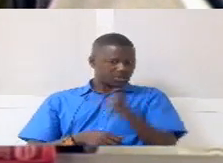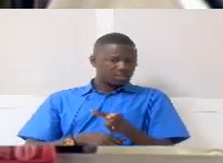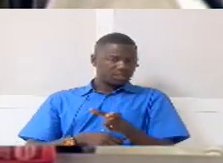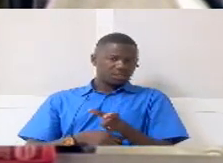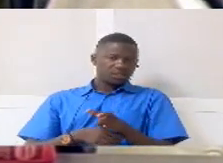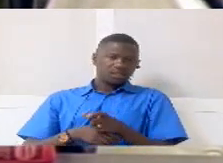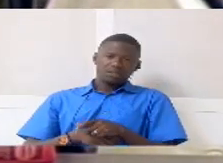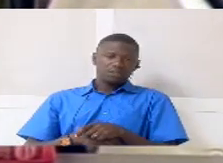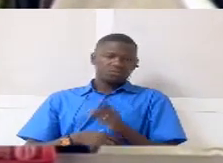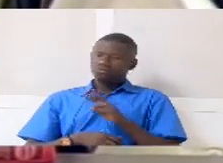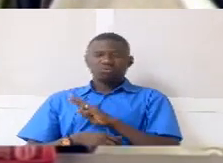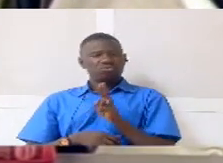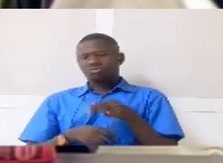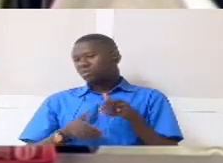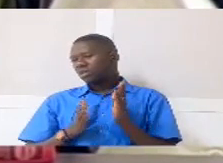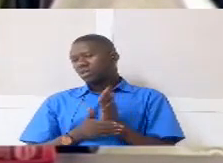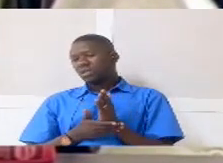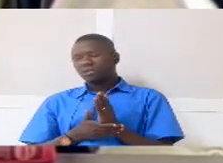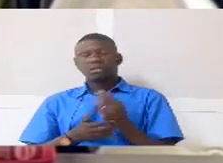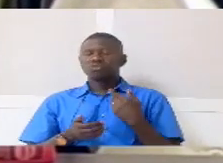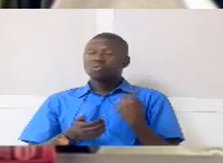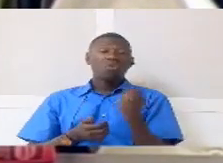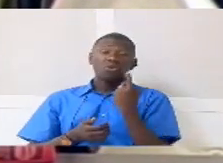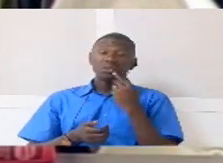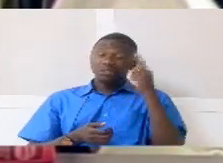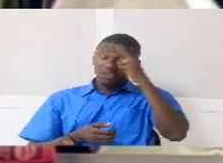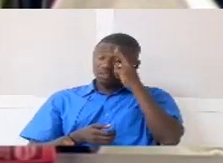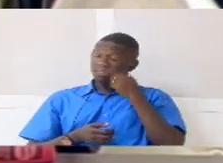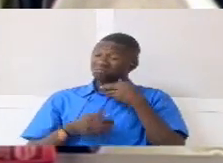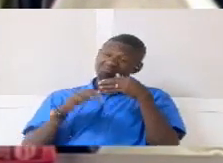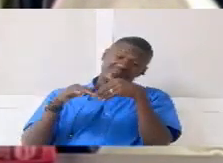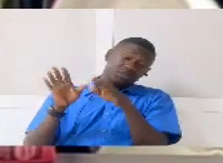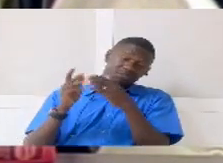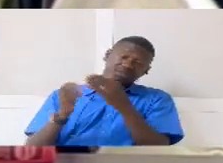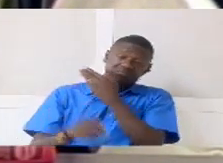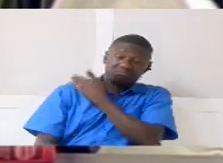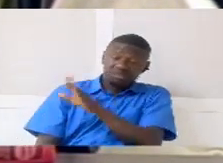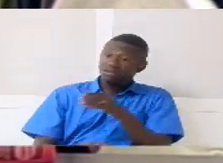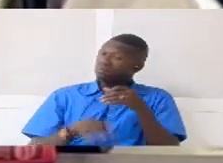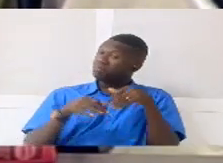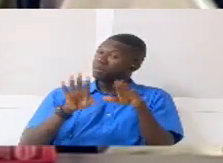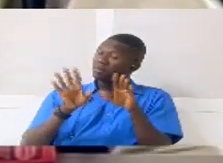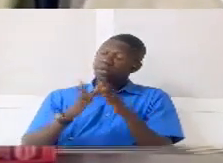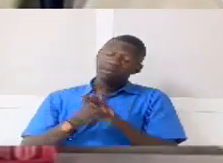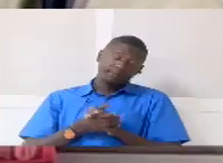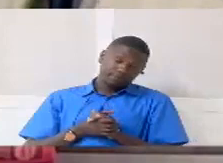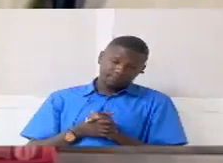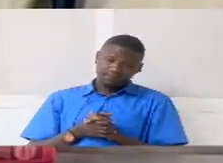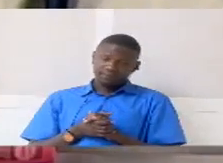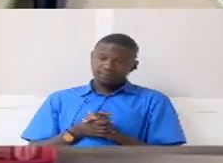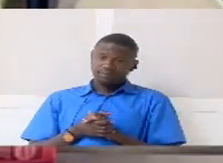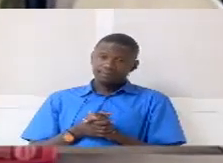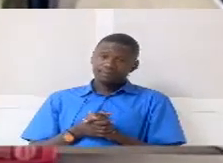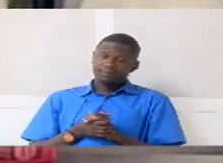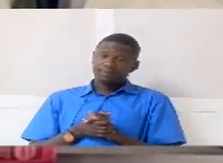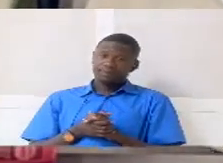be. That was the only reason which led to his loss of his job. Ya samba foya